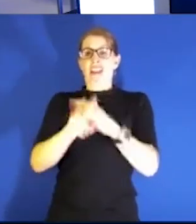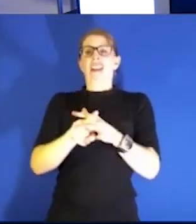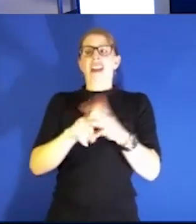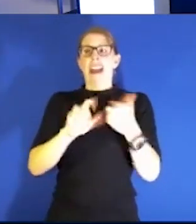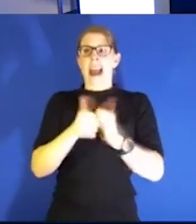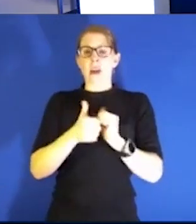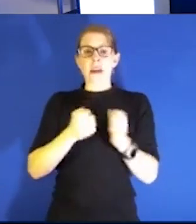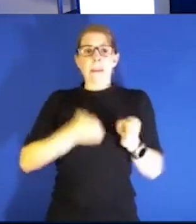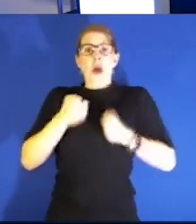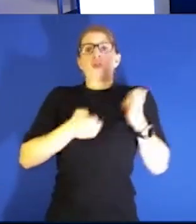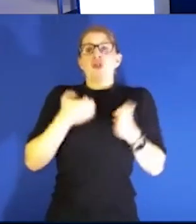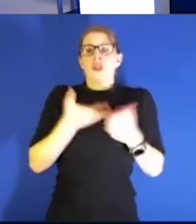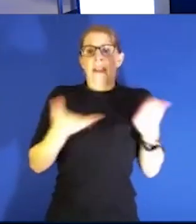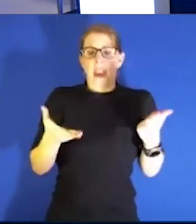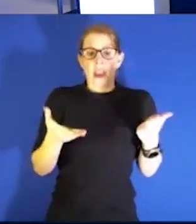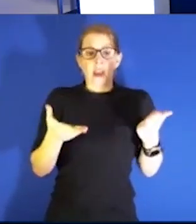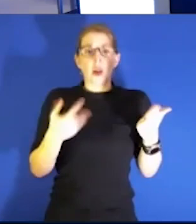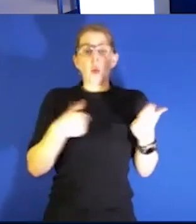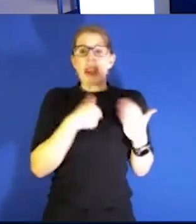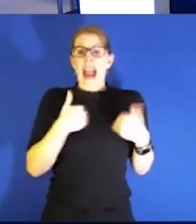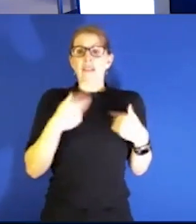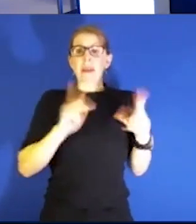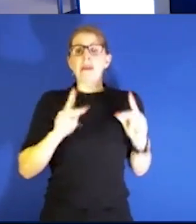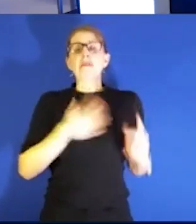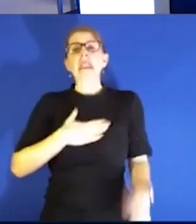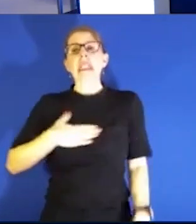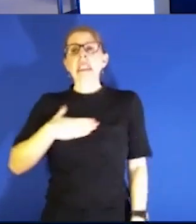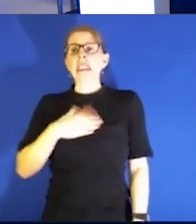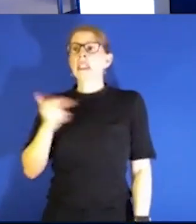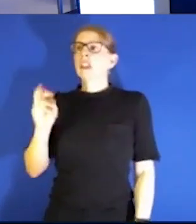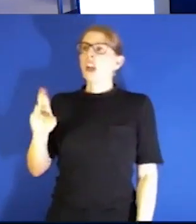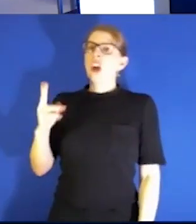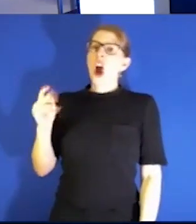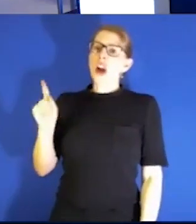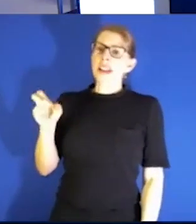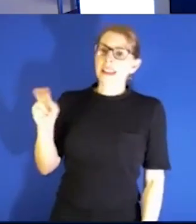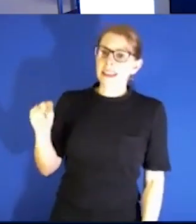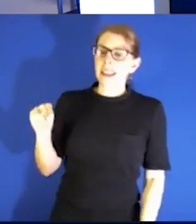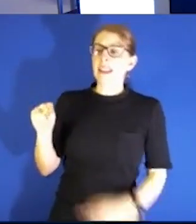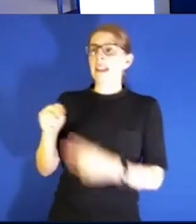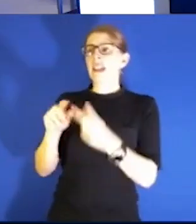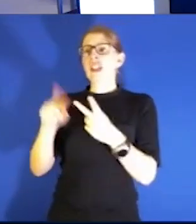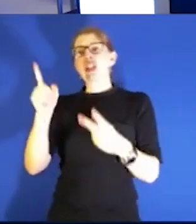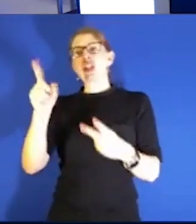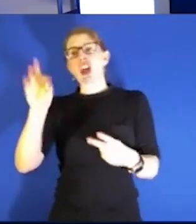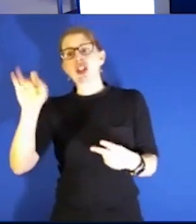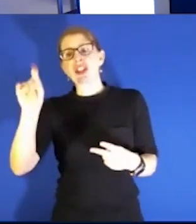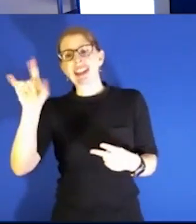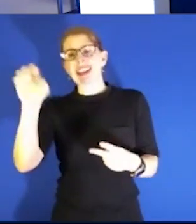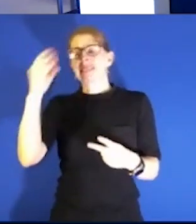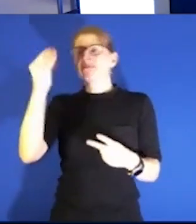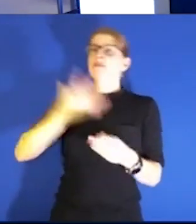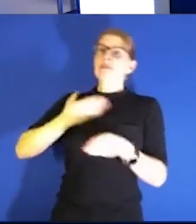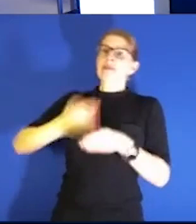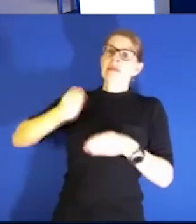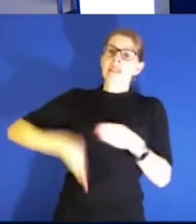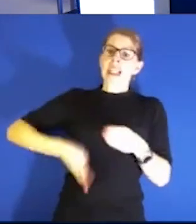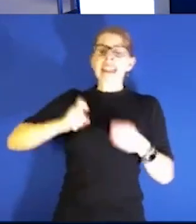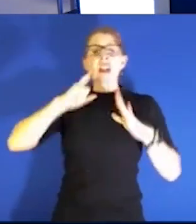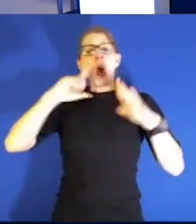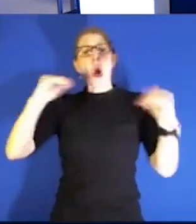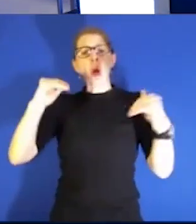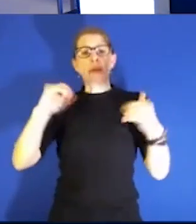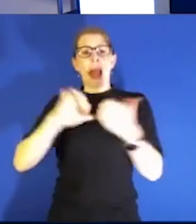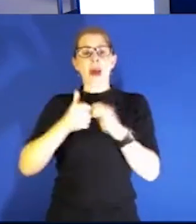thing of we do have people saying, please, Dr. Hawkinson, Dr. Seitz, tell us that we can see an end in sight. We need that hope. How do we handle